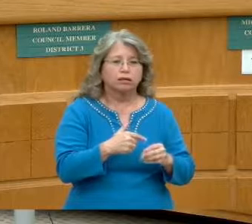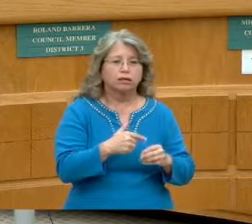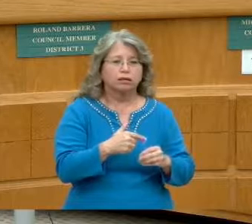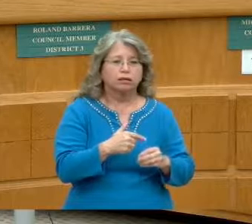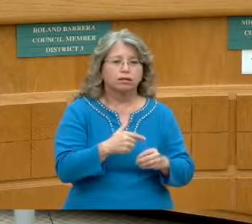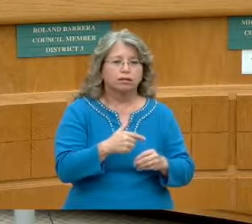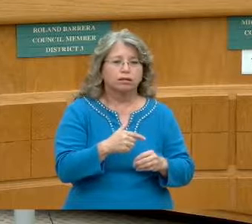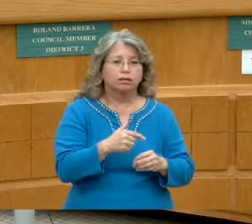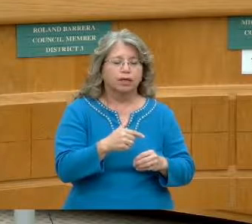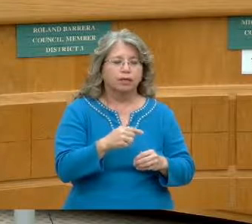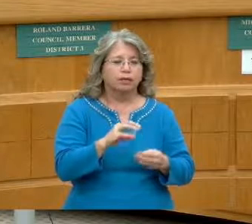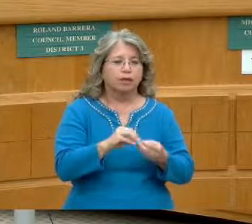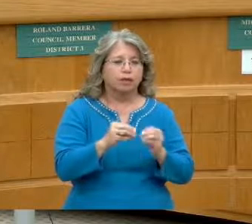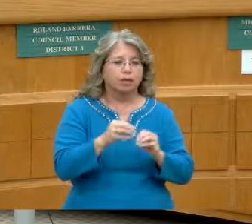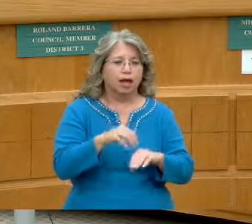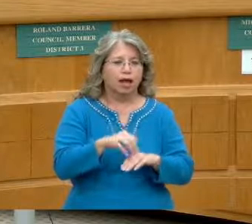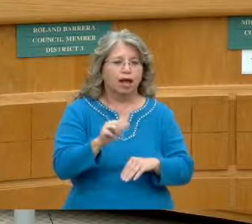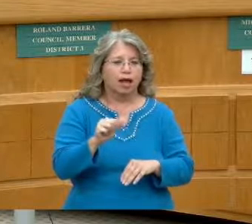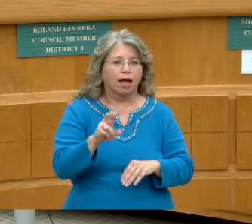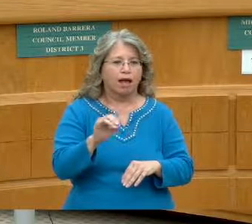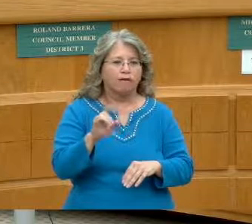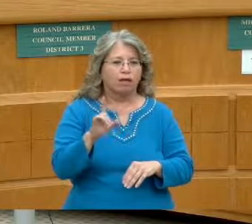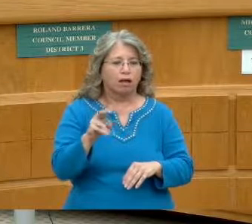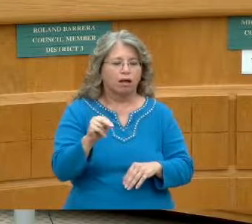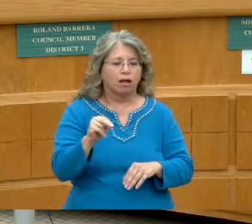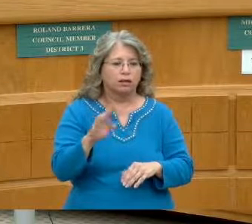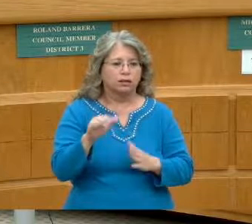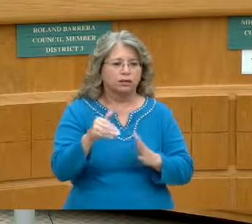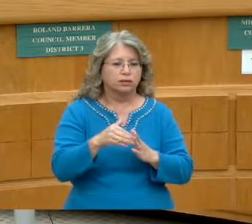Avalon, Yeah. 24 cases to date.